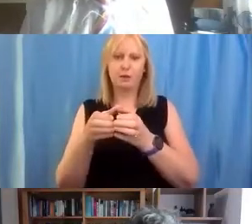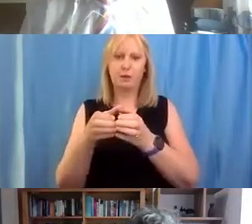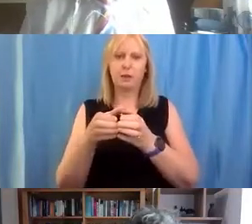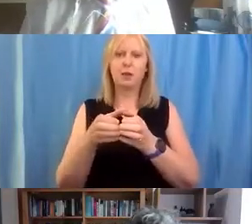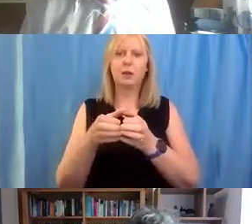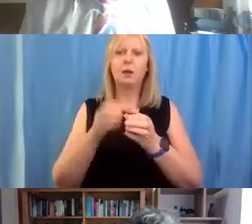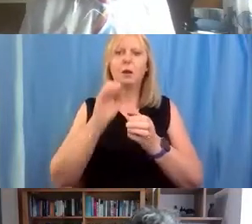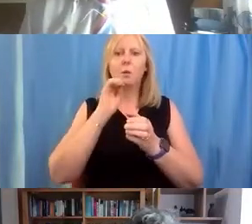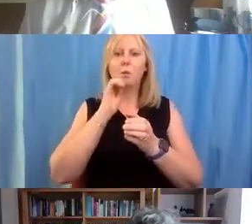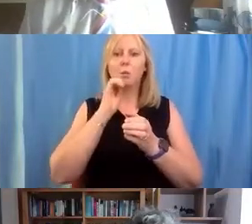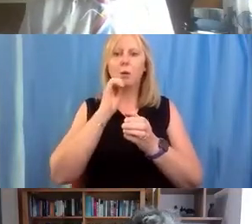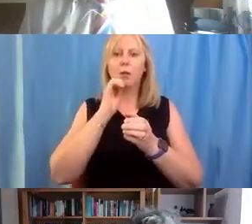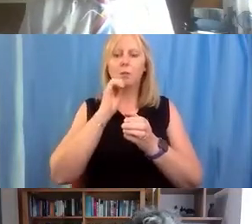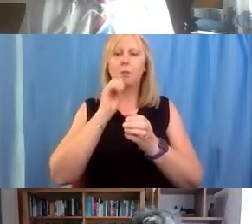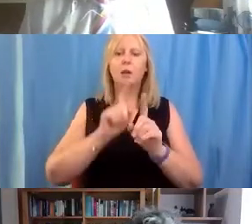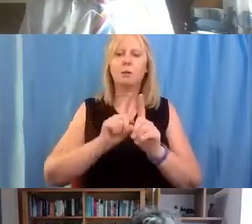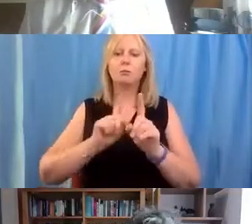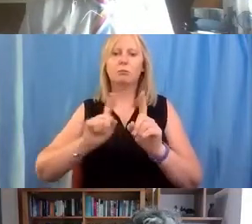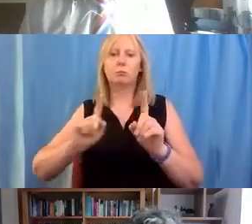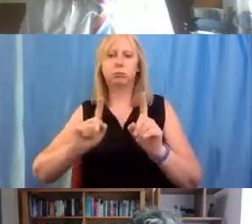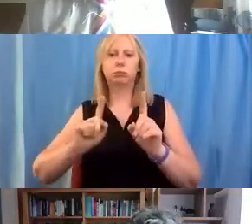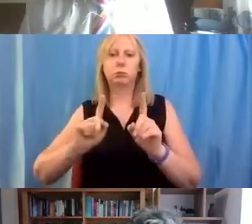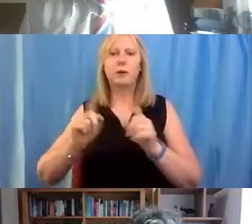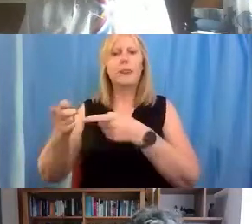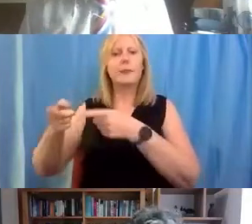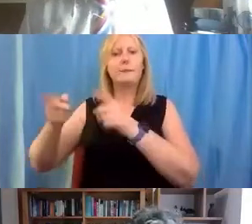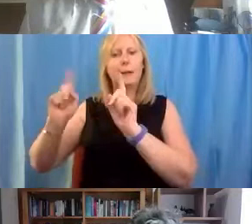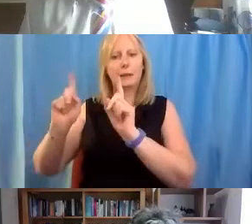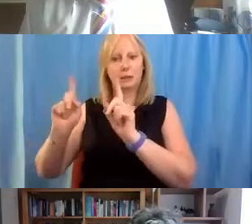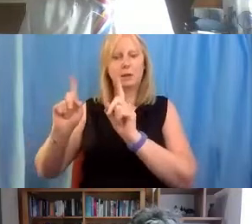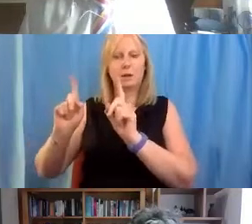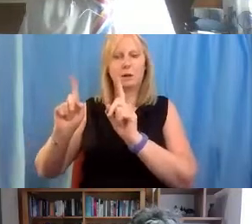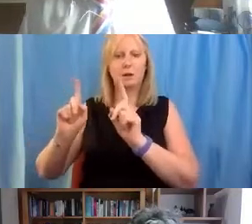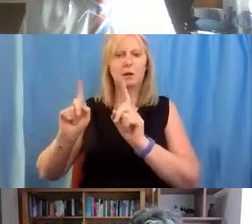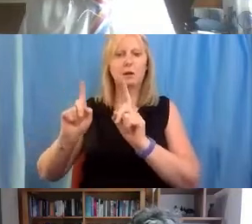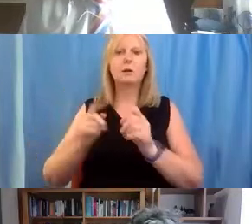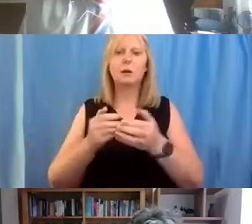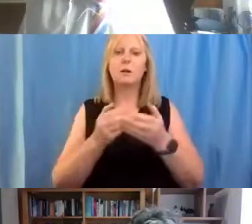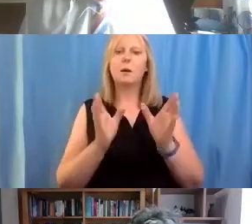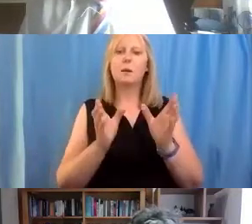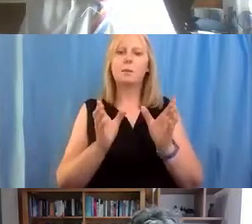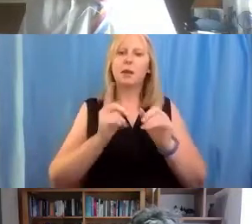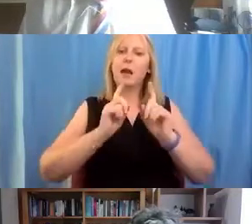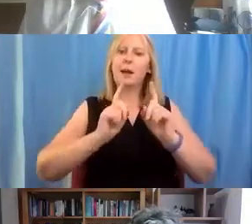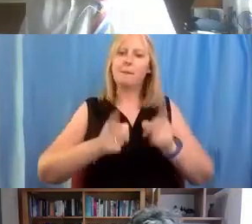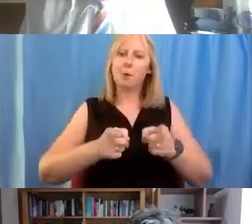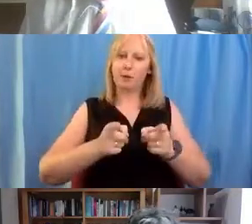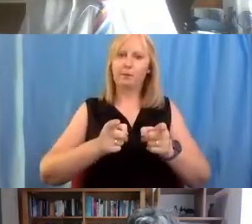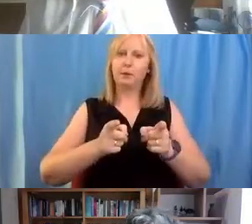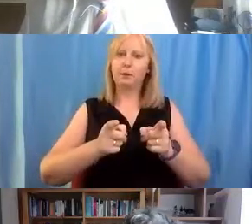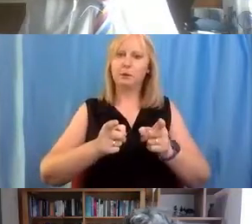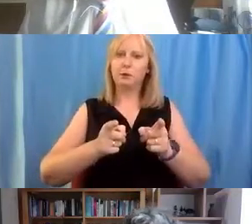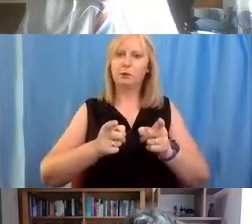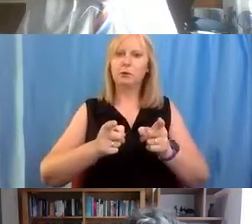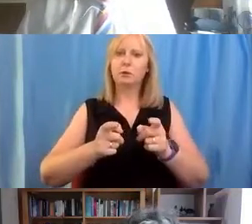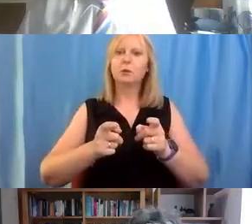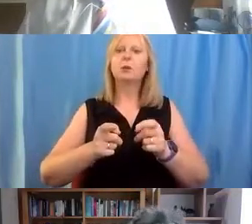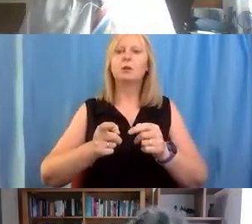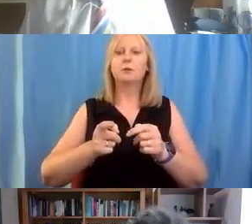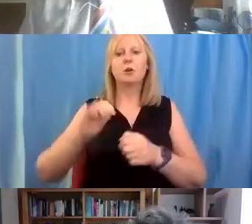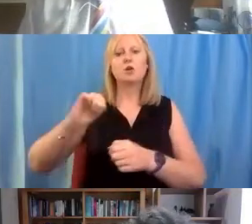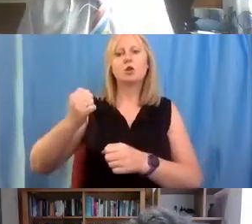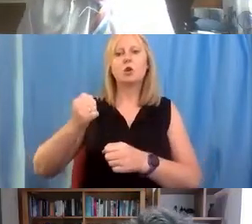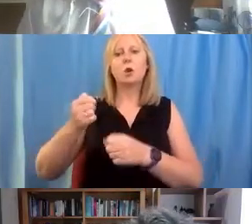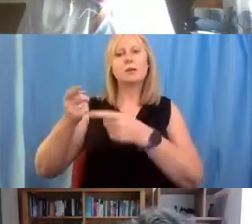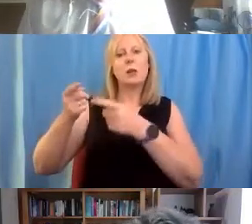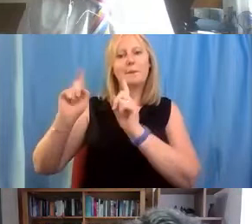As Emma let you know earlier, it's a public appointment is made on behalf of Scottish ministers.